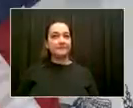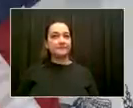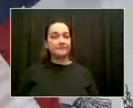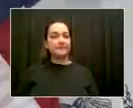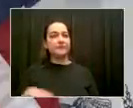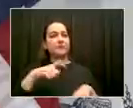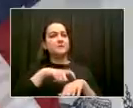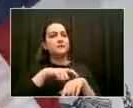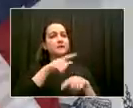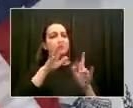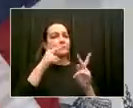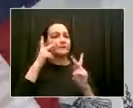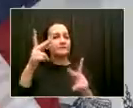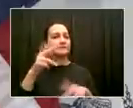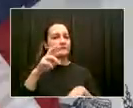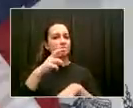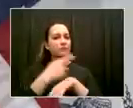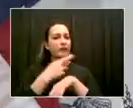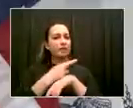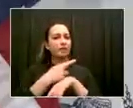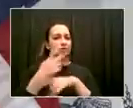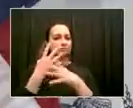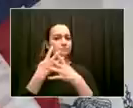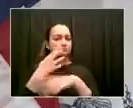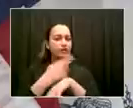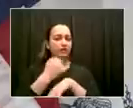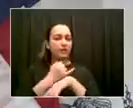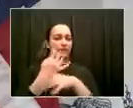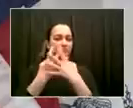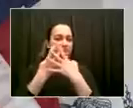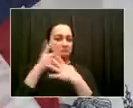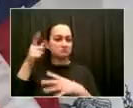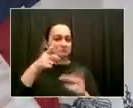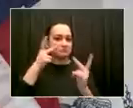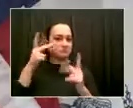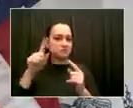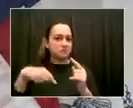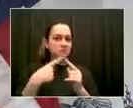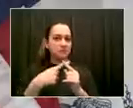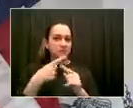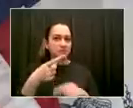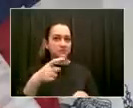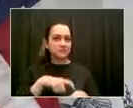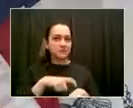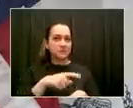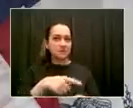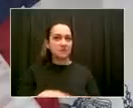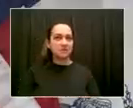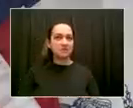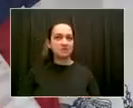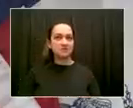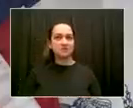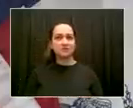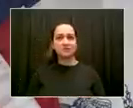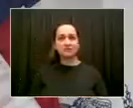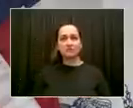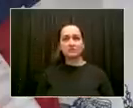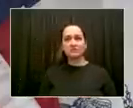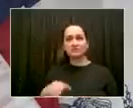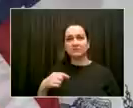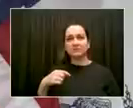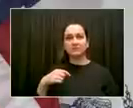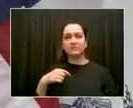was at Rikers Island. I think it was 2019, but let me get folks to confirm that to you. I've been out there, I